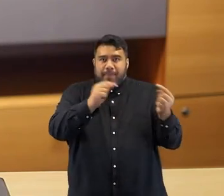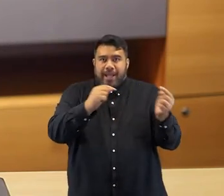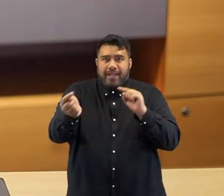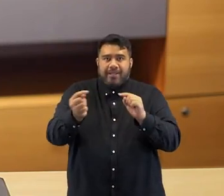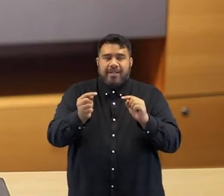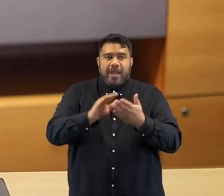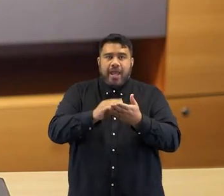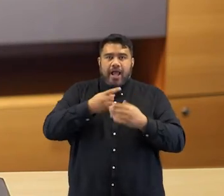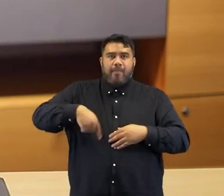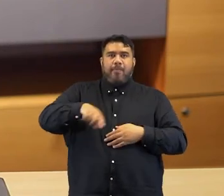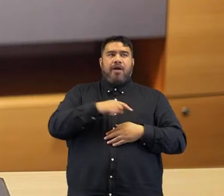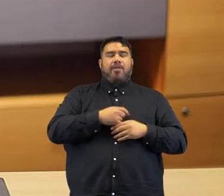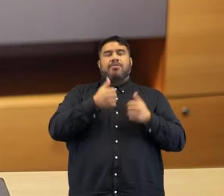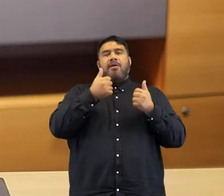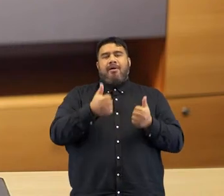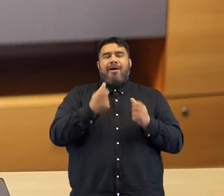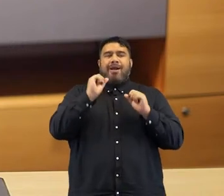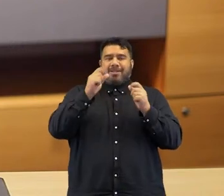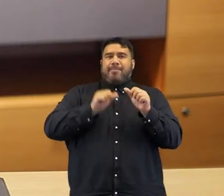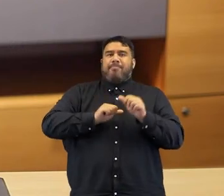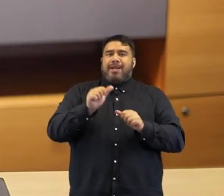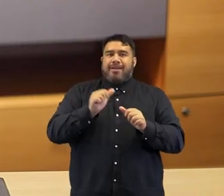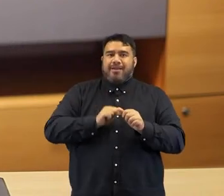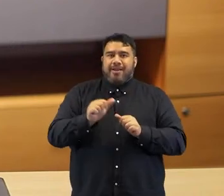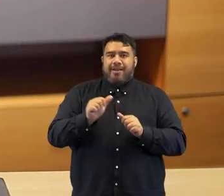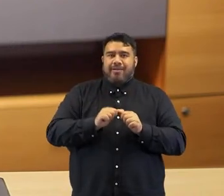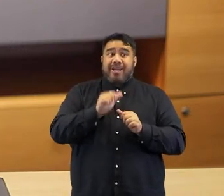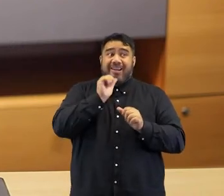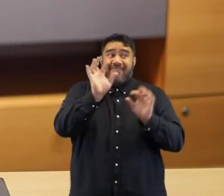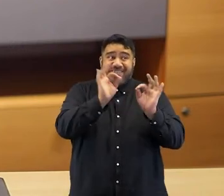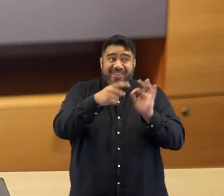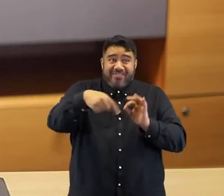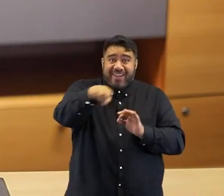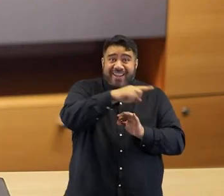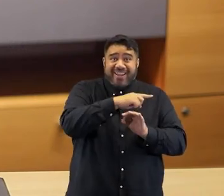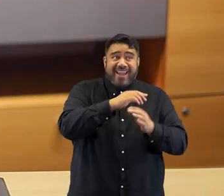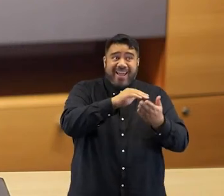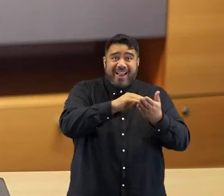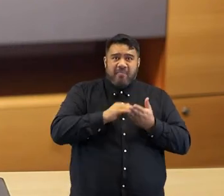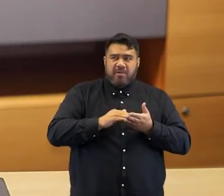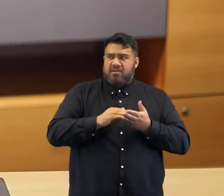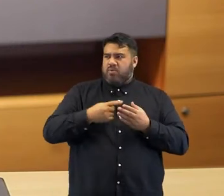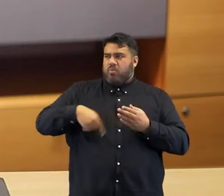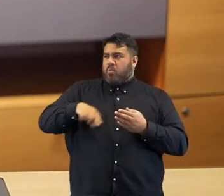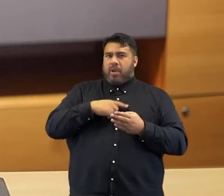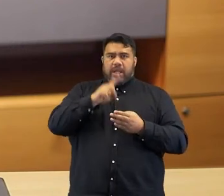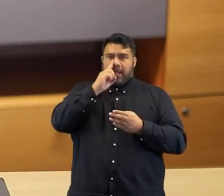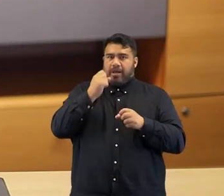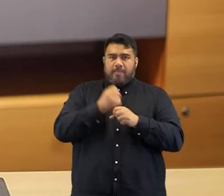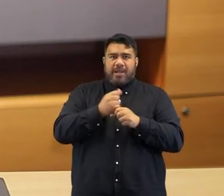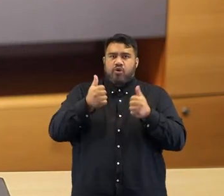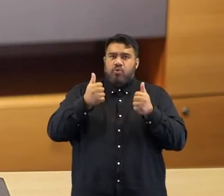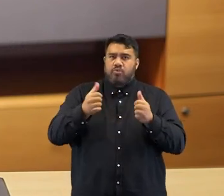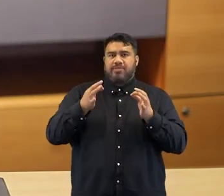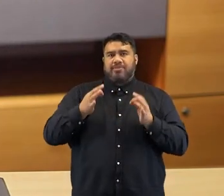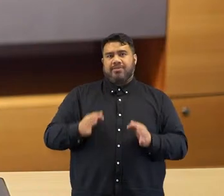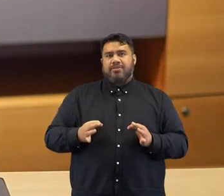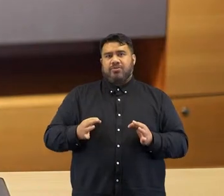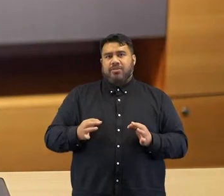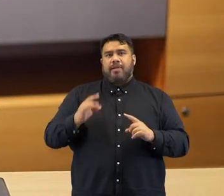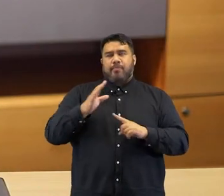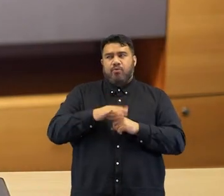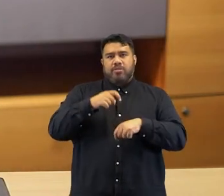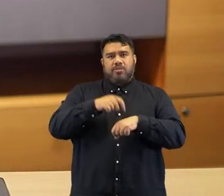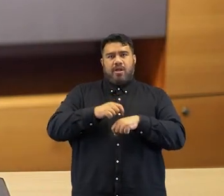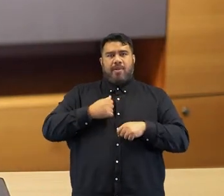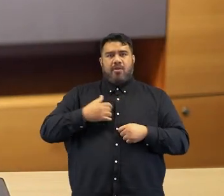matters, many would remain in a space where they don't have information they need, leading to poor choices being made at really